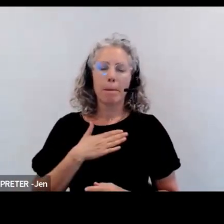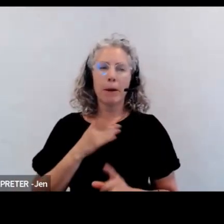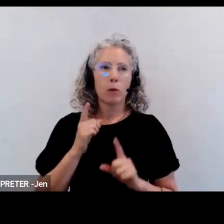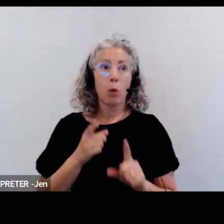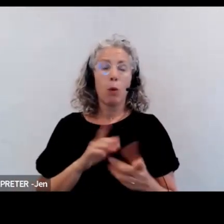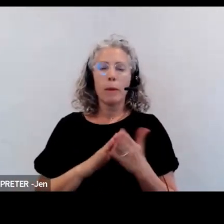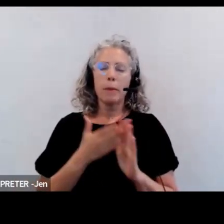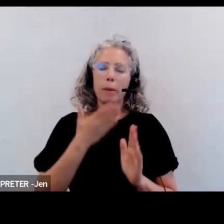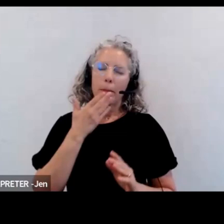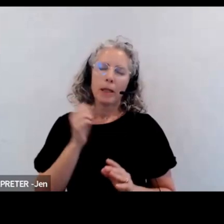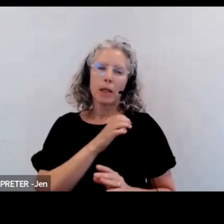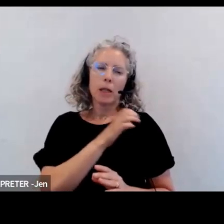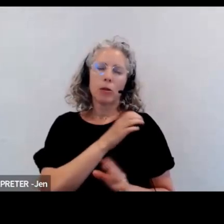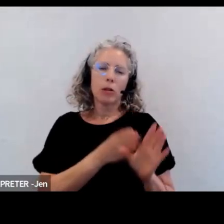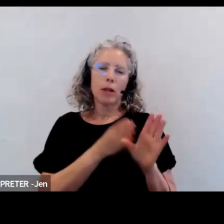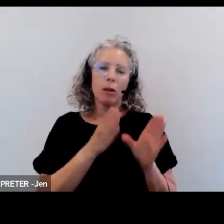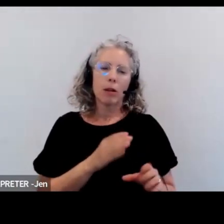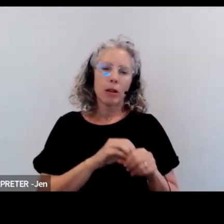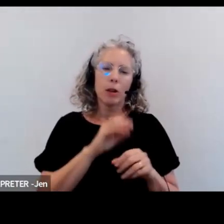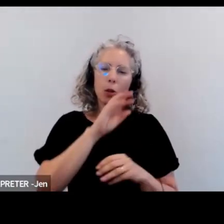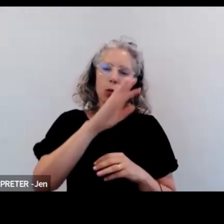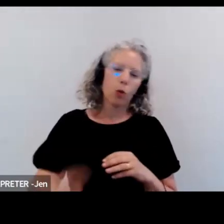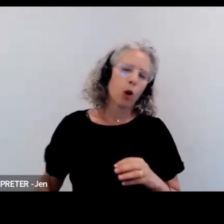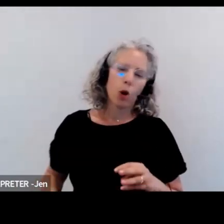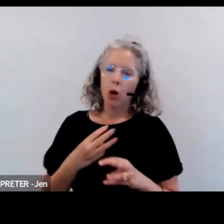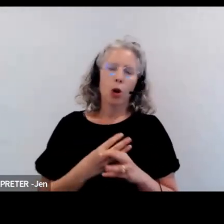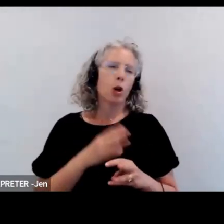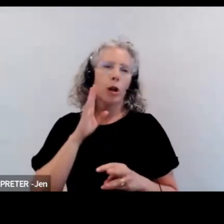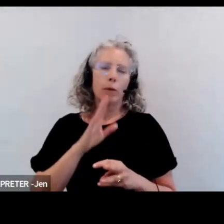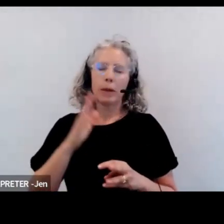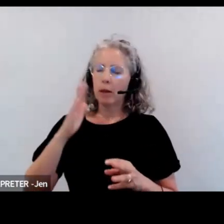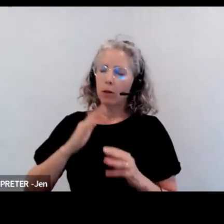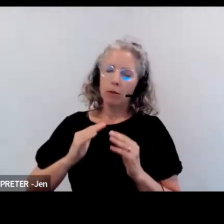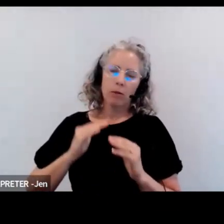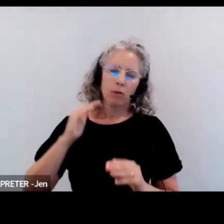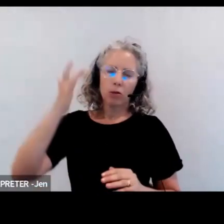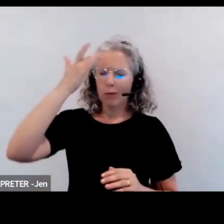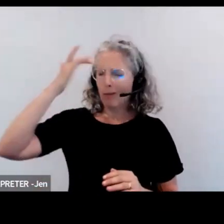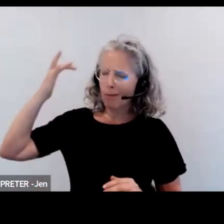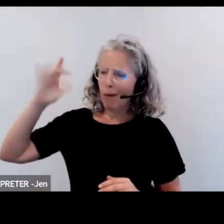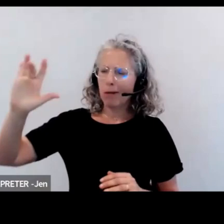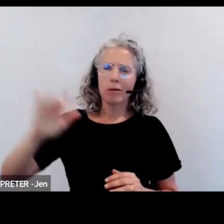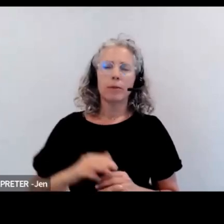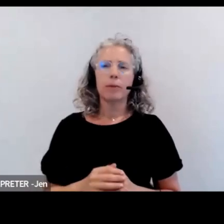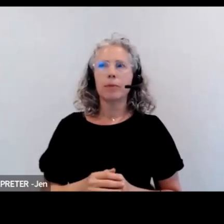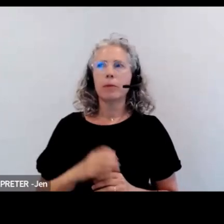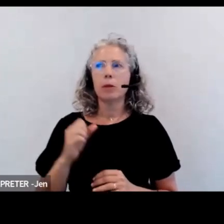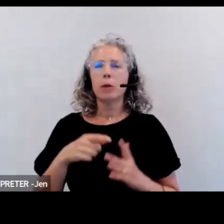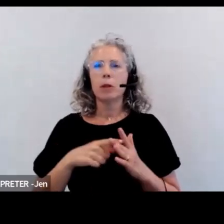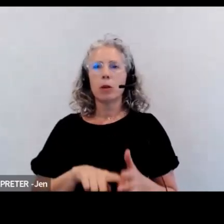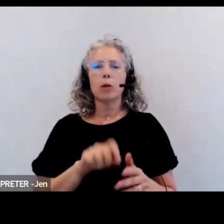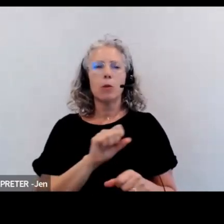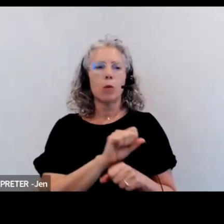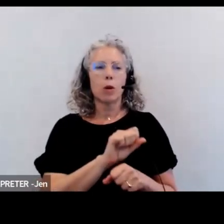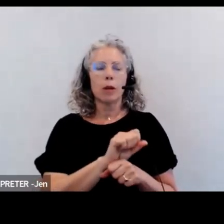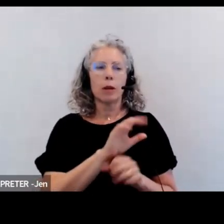be the best clinical psychologist in the world. You know, I was going to be super smart. And so one thing I did is I started working